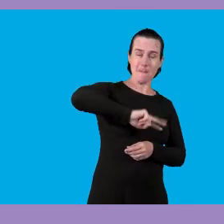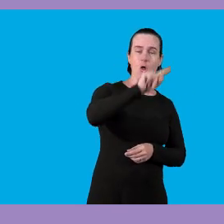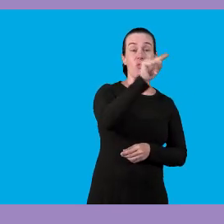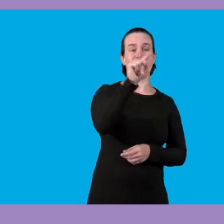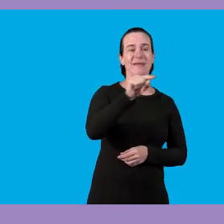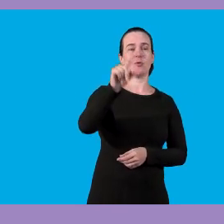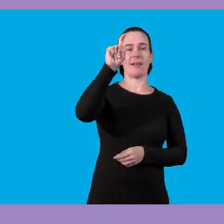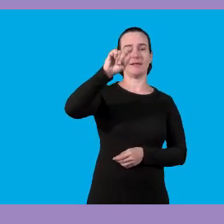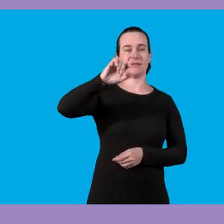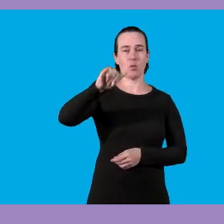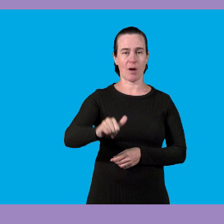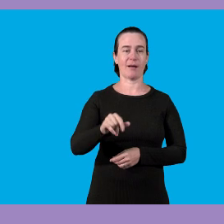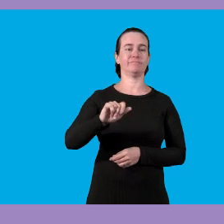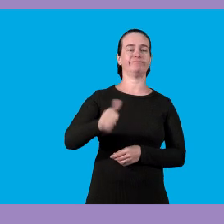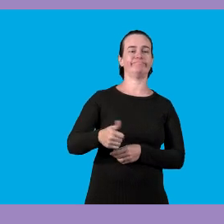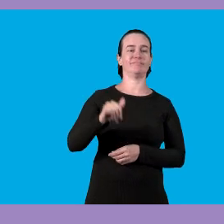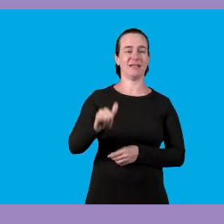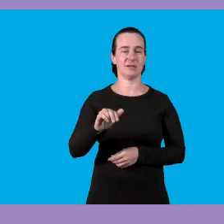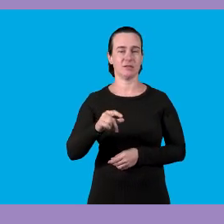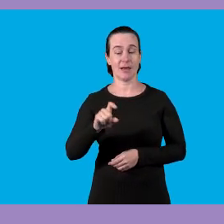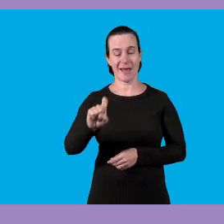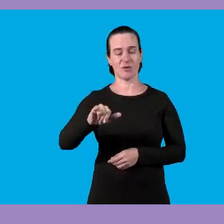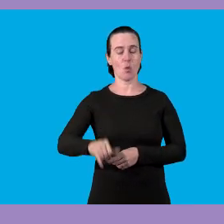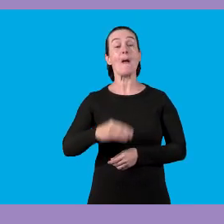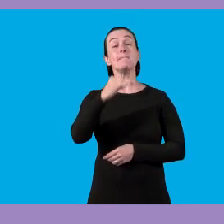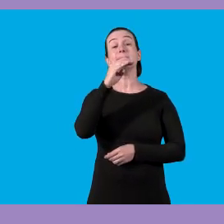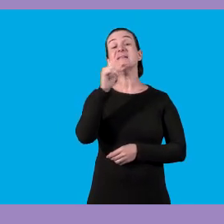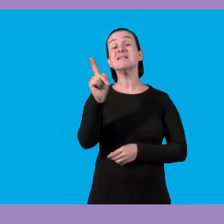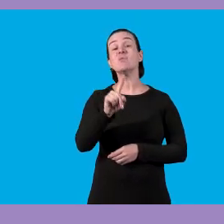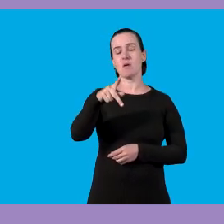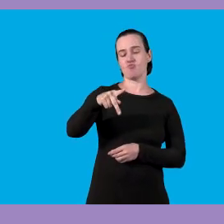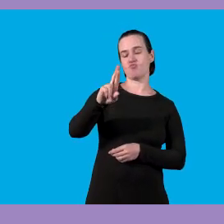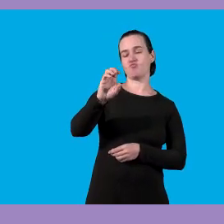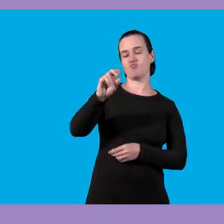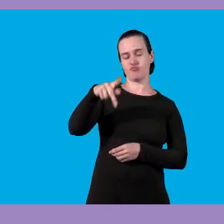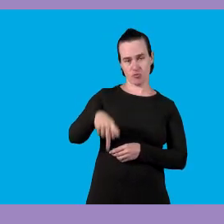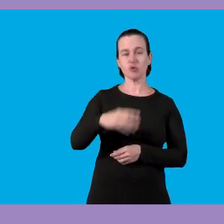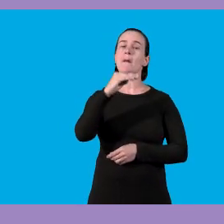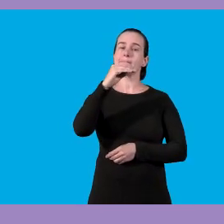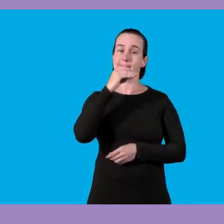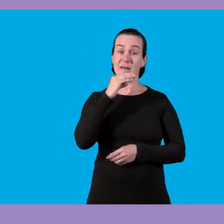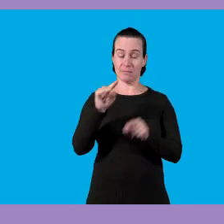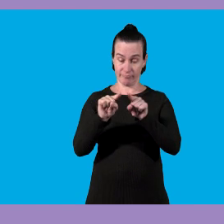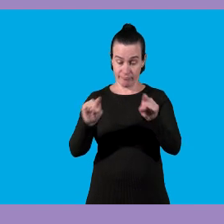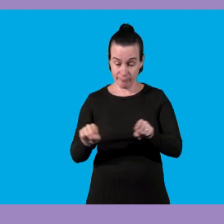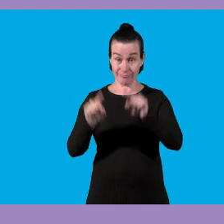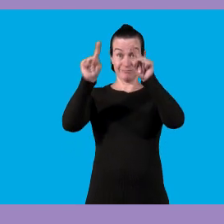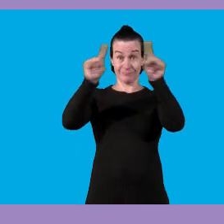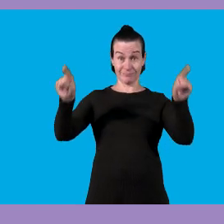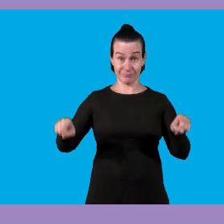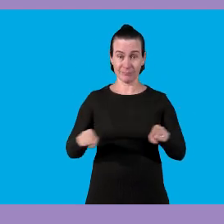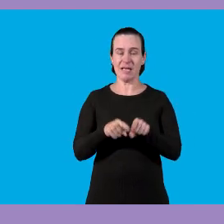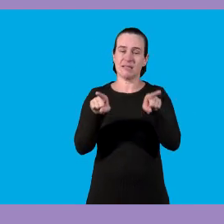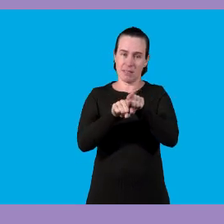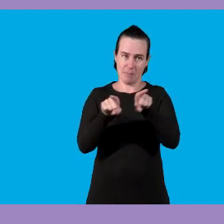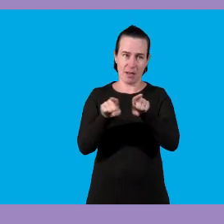And because of them, it then means that these two are similar. Okay, let's look